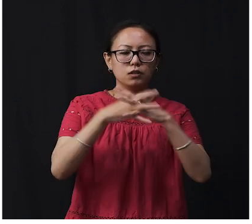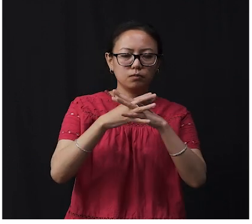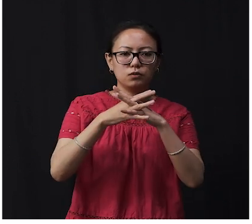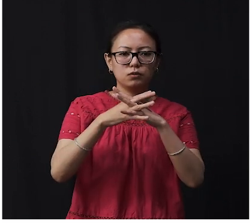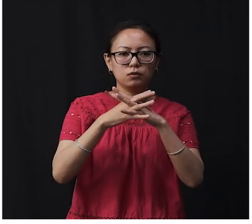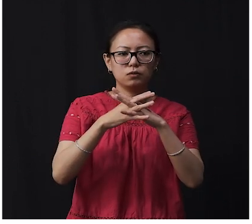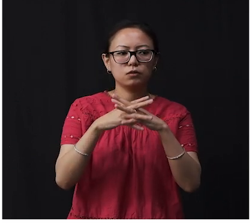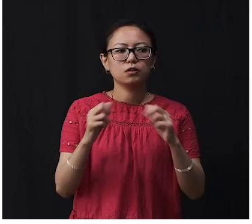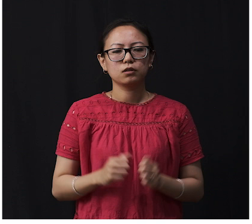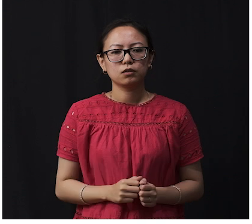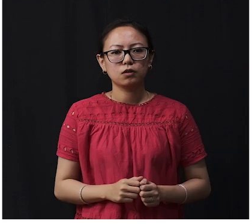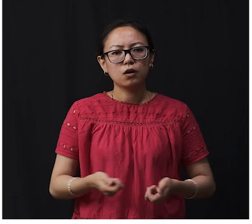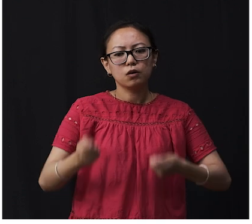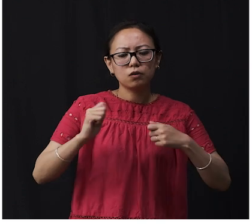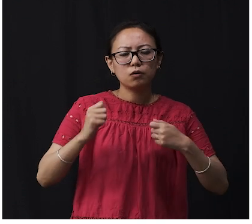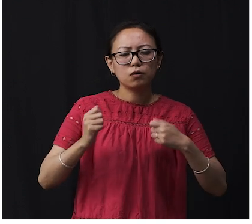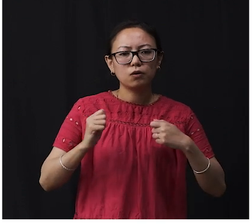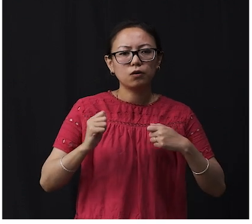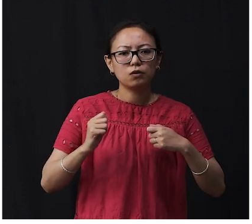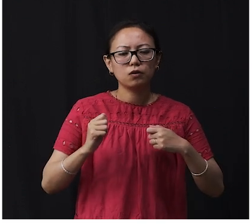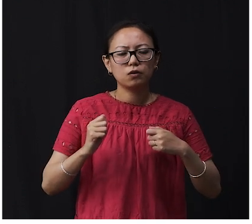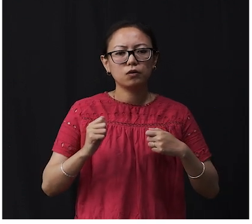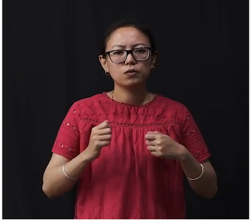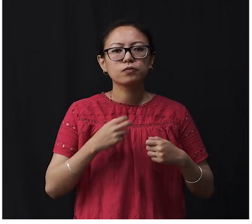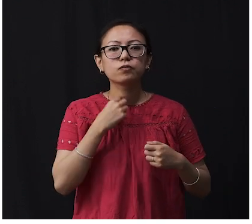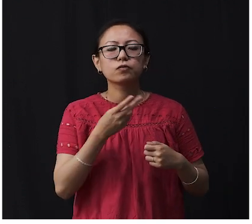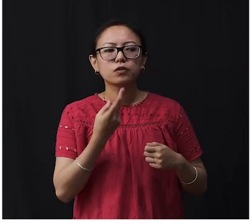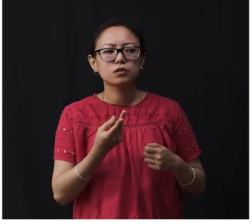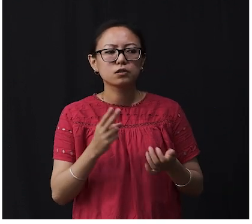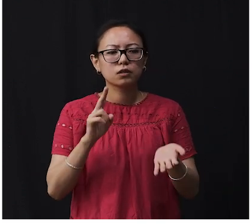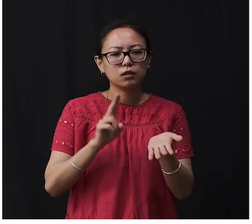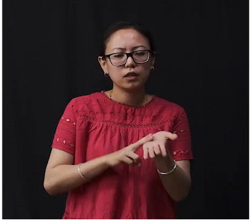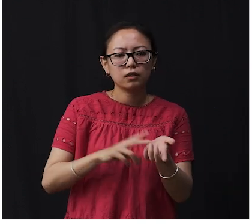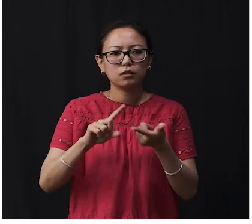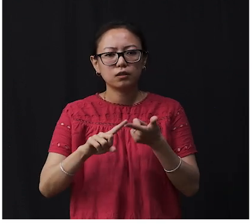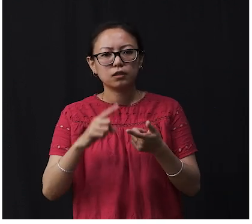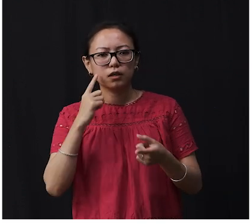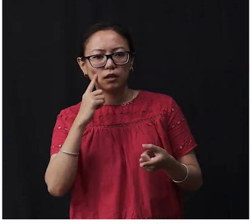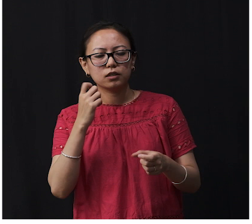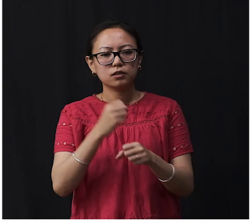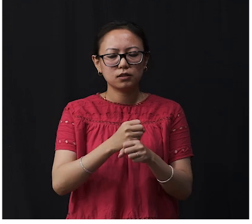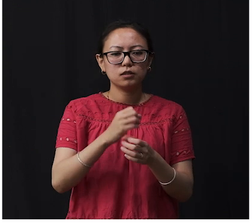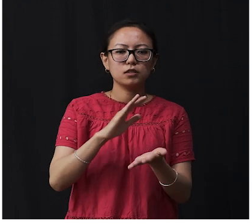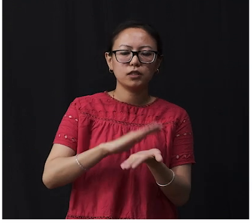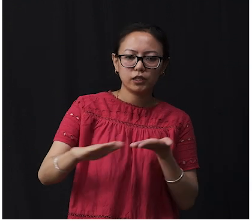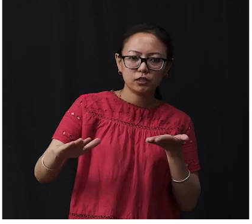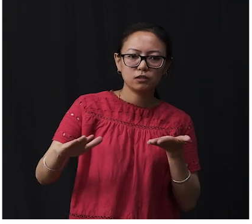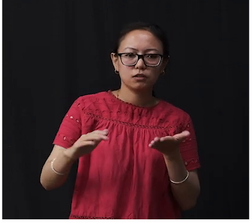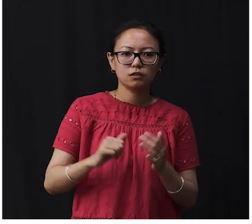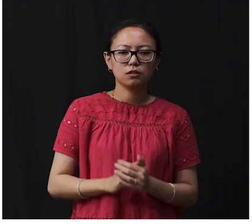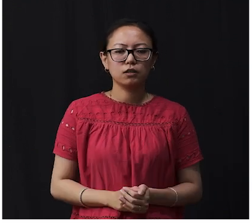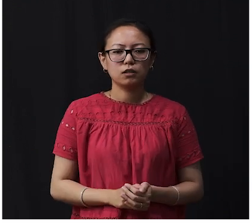L-O-W, low. The horse, knee. Knee means to make a horse sound. Shall we all spell together the